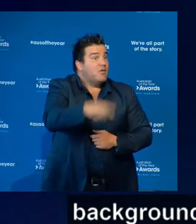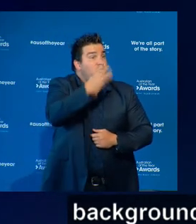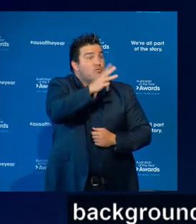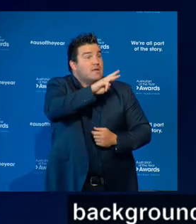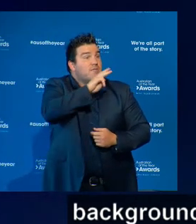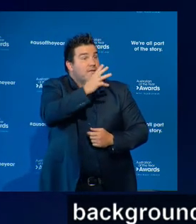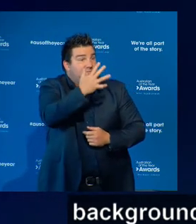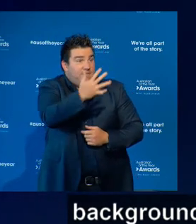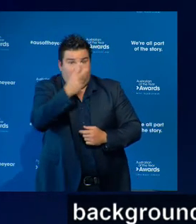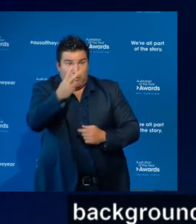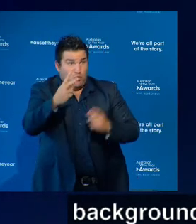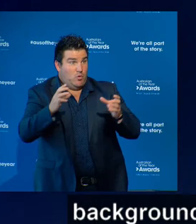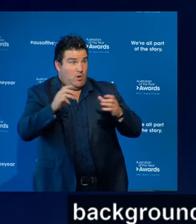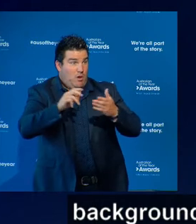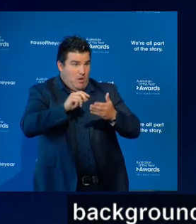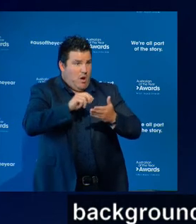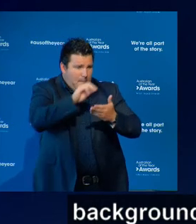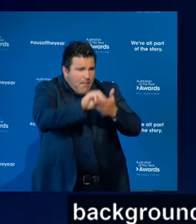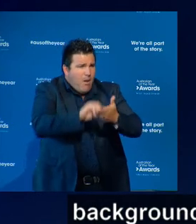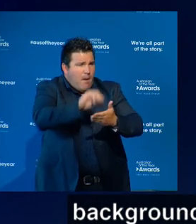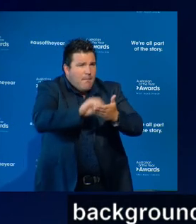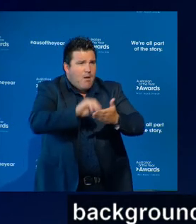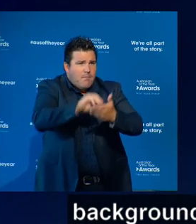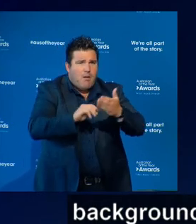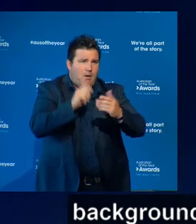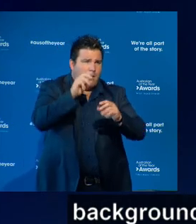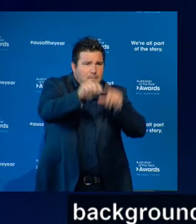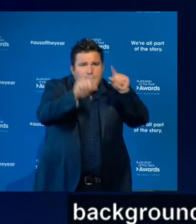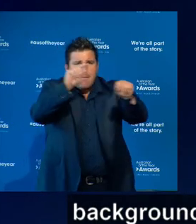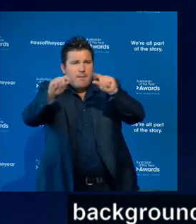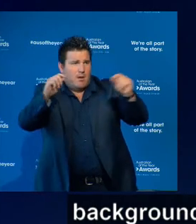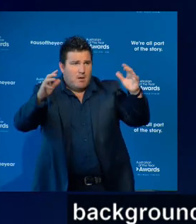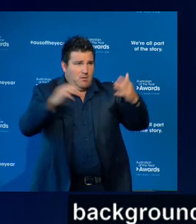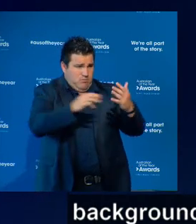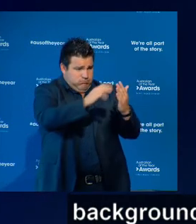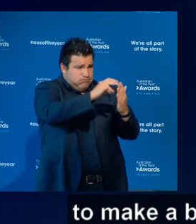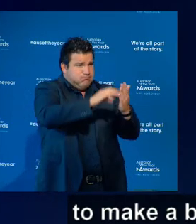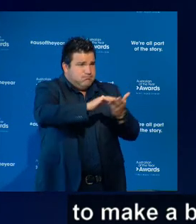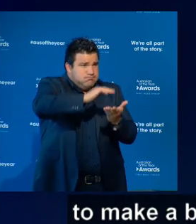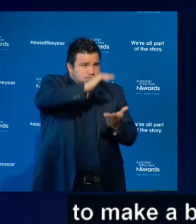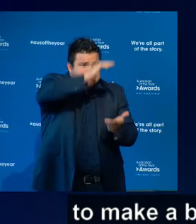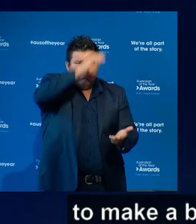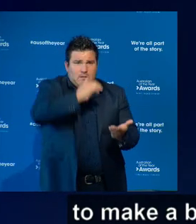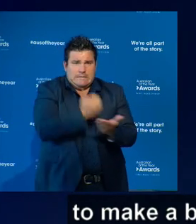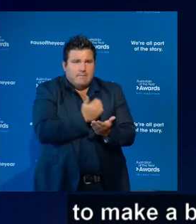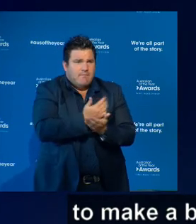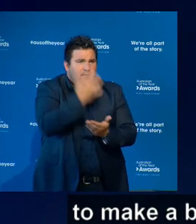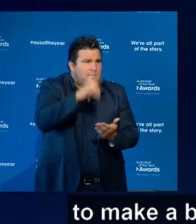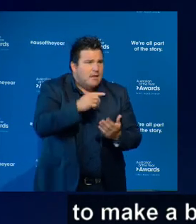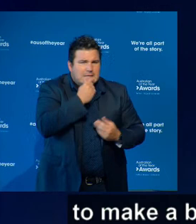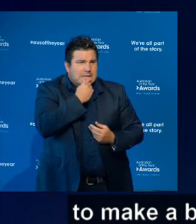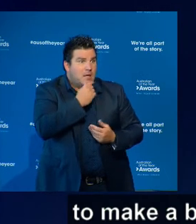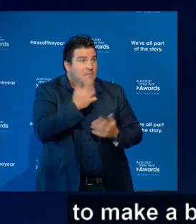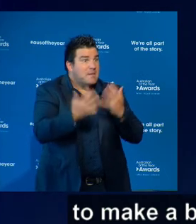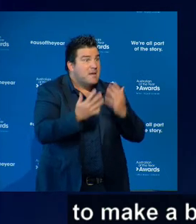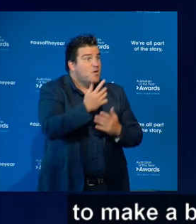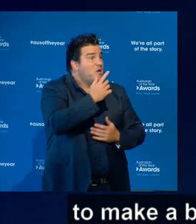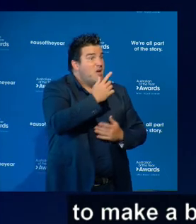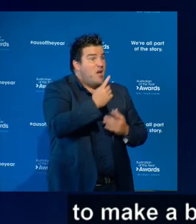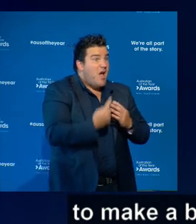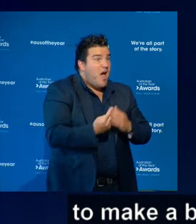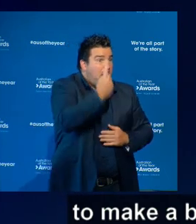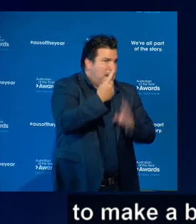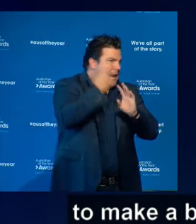5,352 nominations were made nationally for the 2021 Australian of the Year awards. That's a